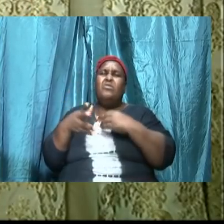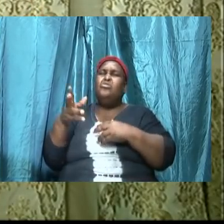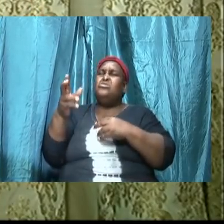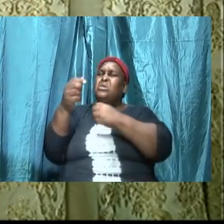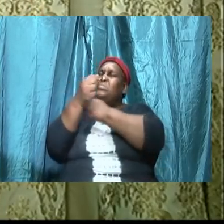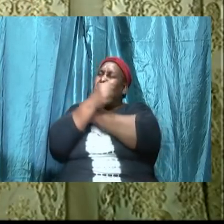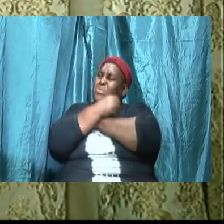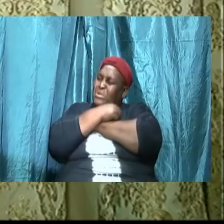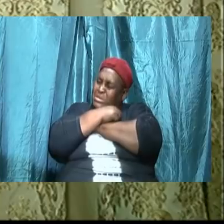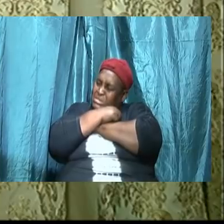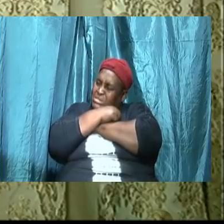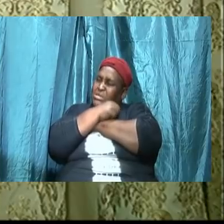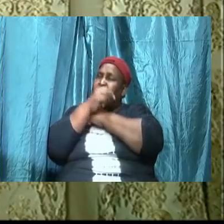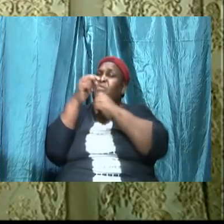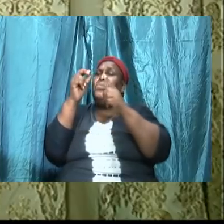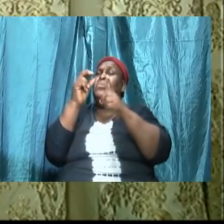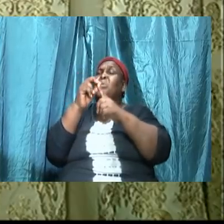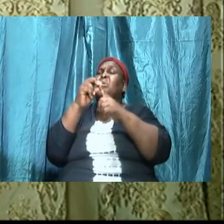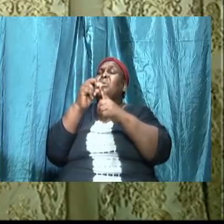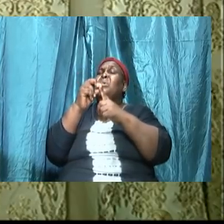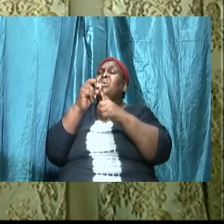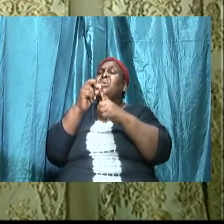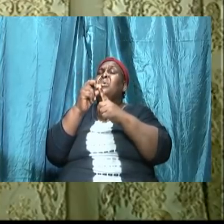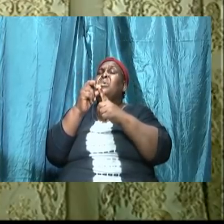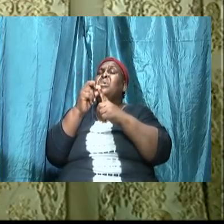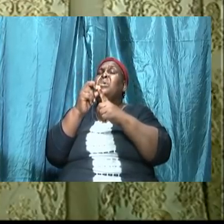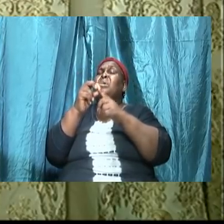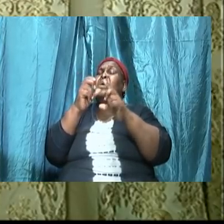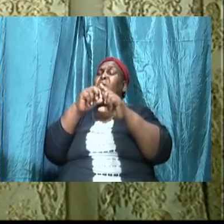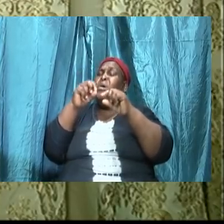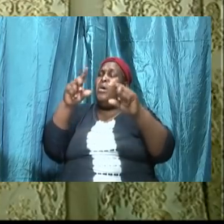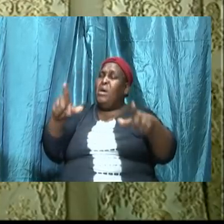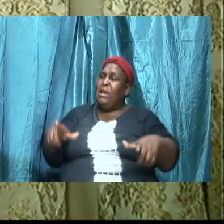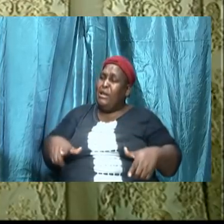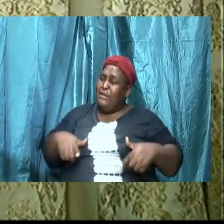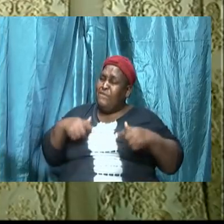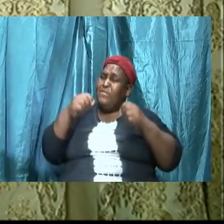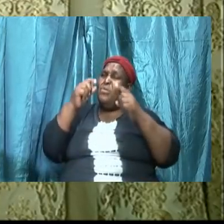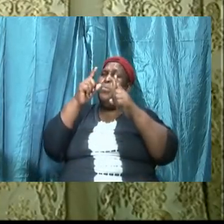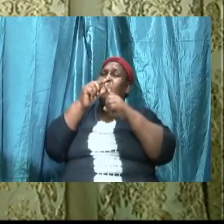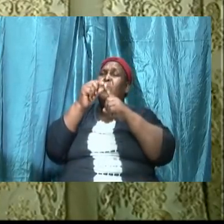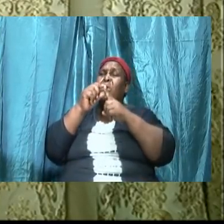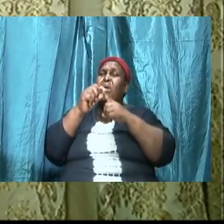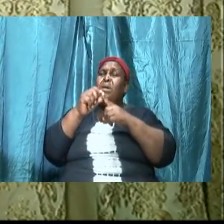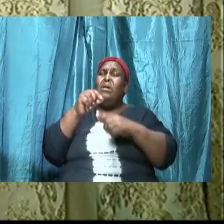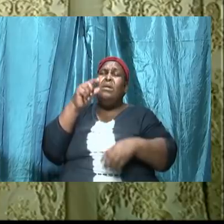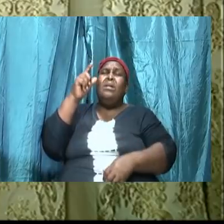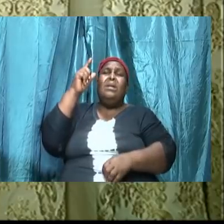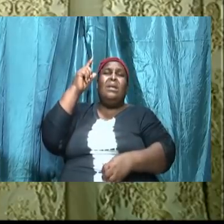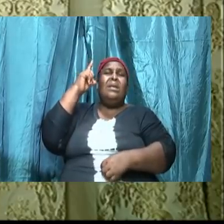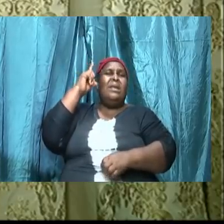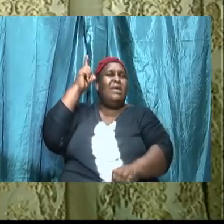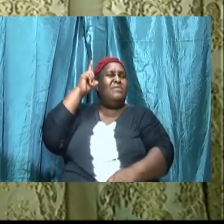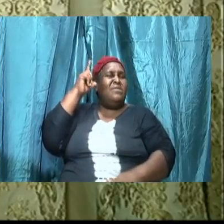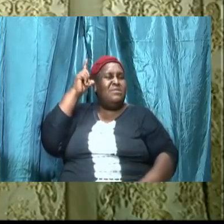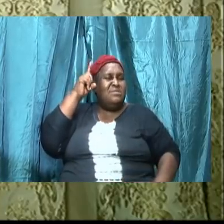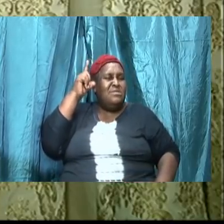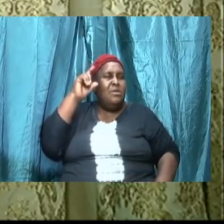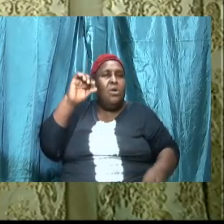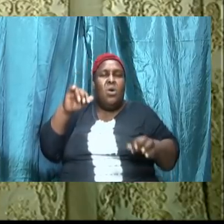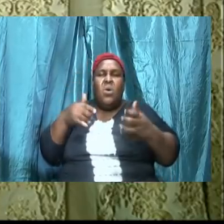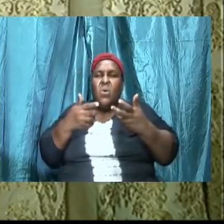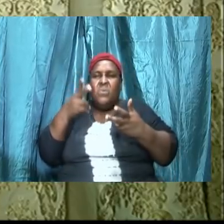and us walking in the word listen to how the adversary